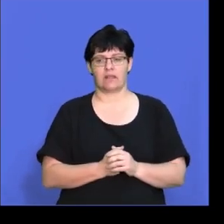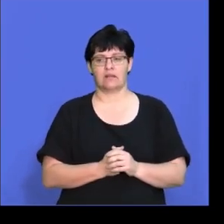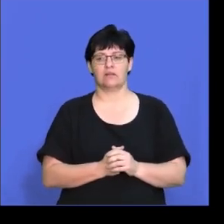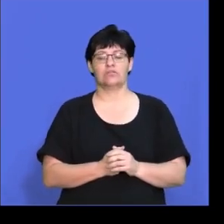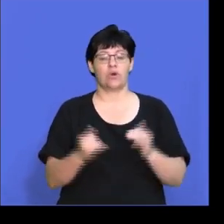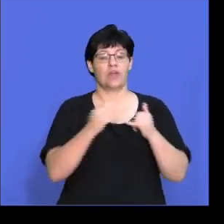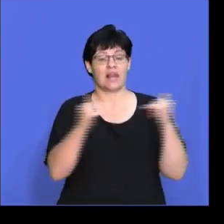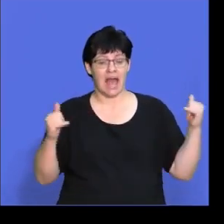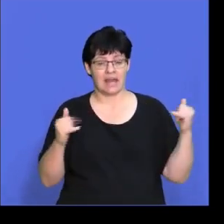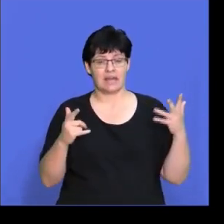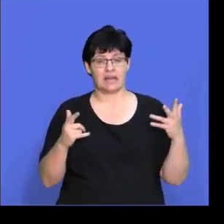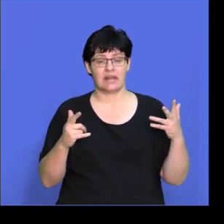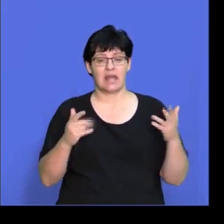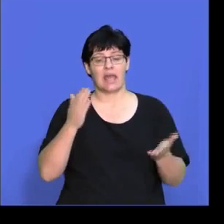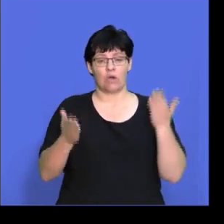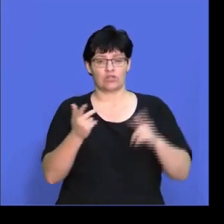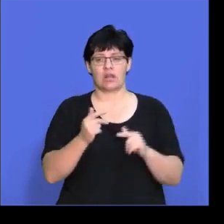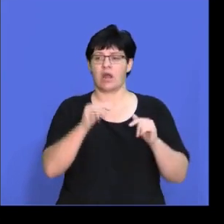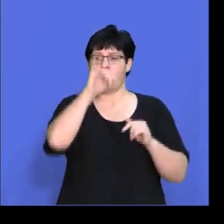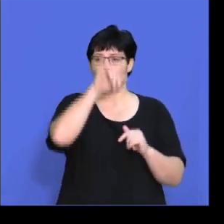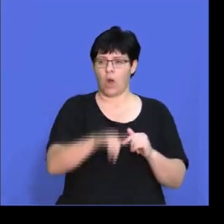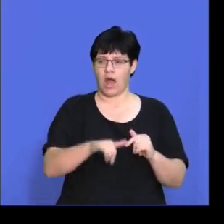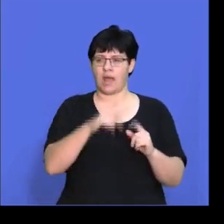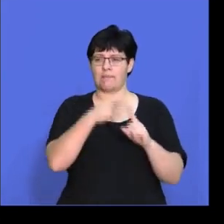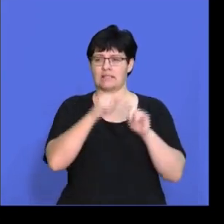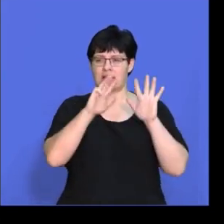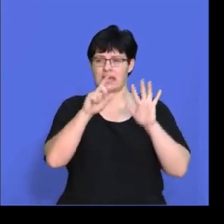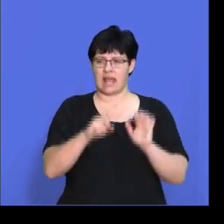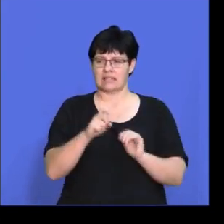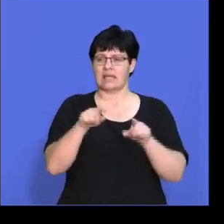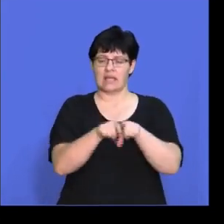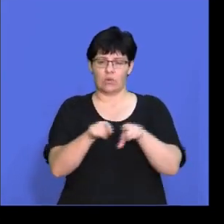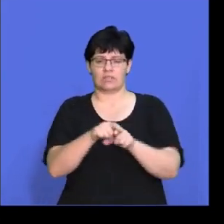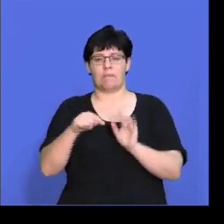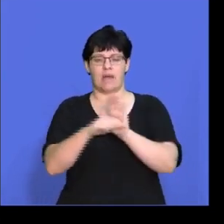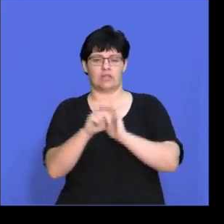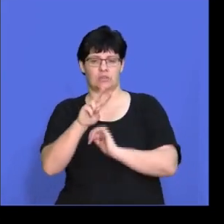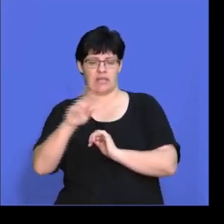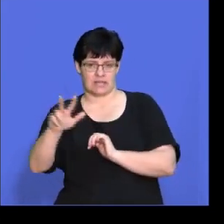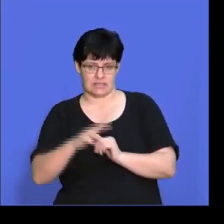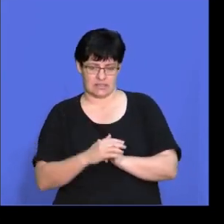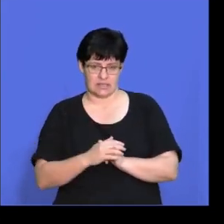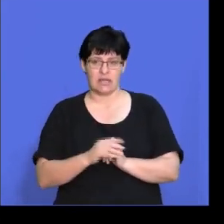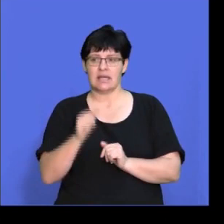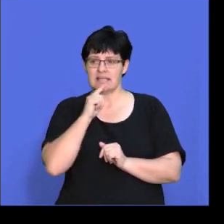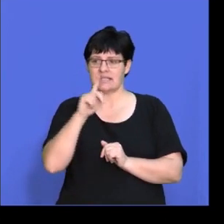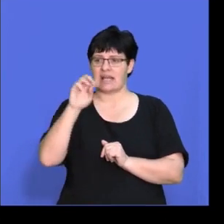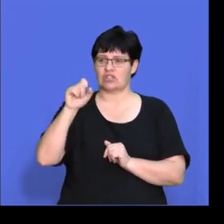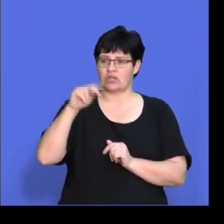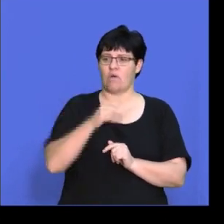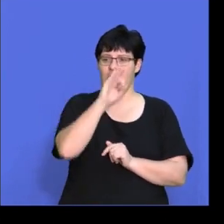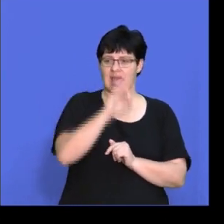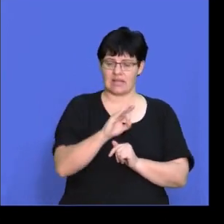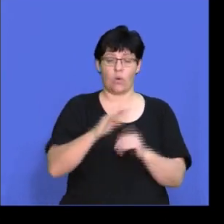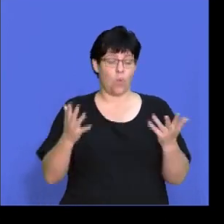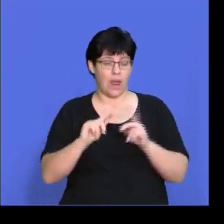Okay, the line with the equation y plus 9x is equal to negative 28 is the tangent of f